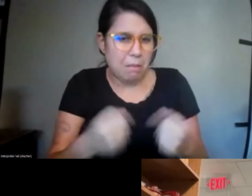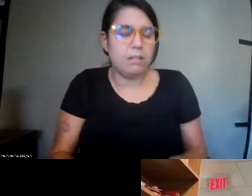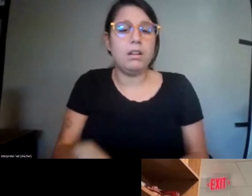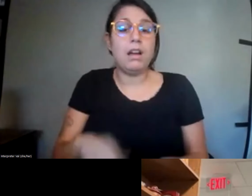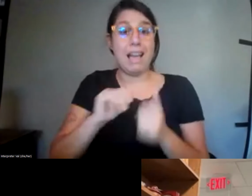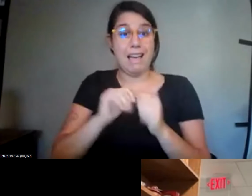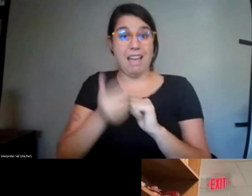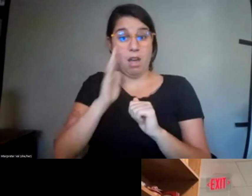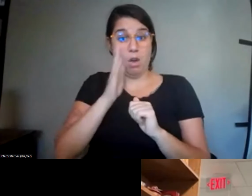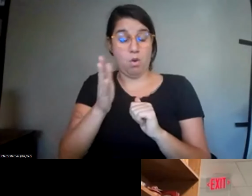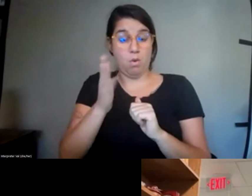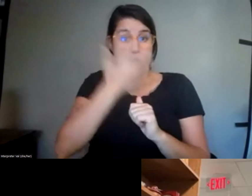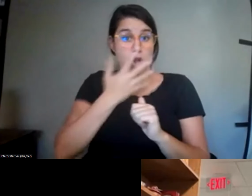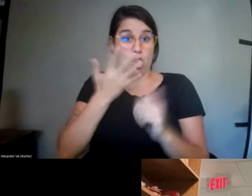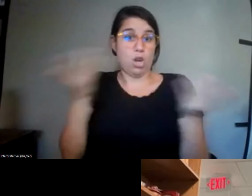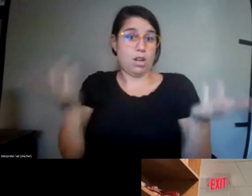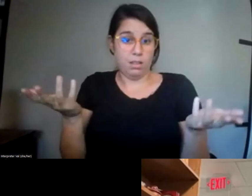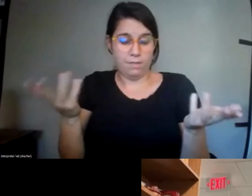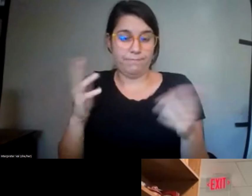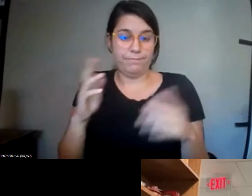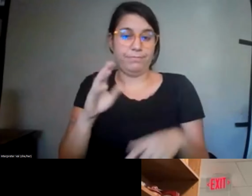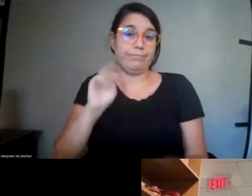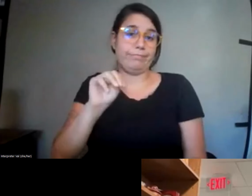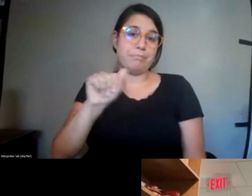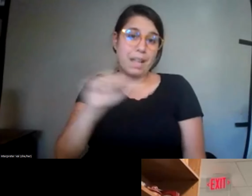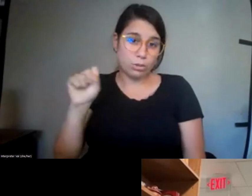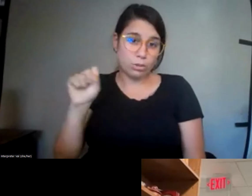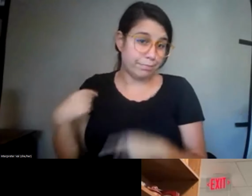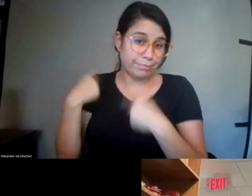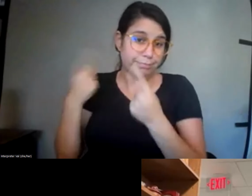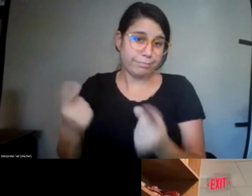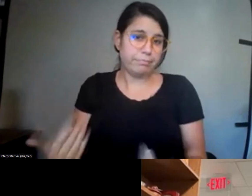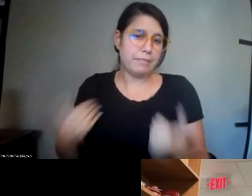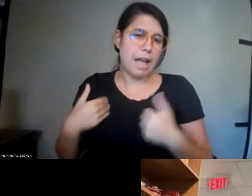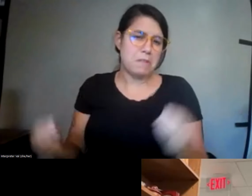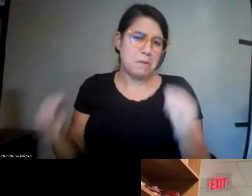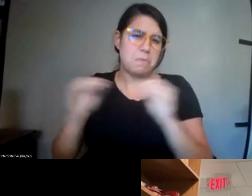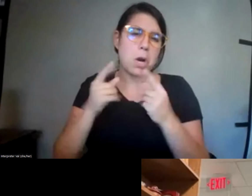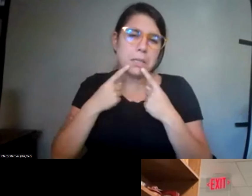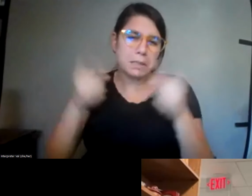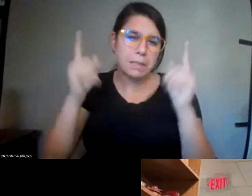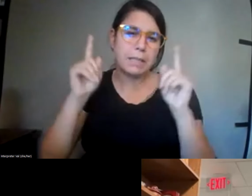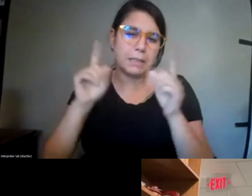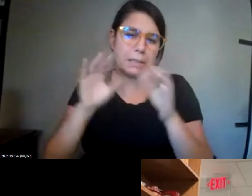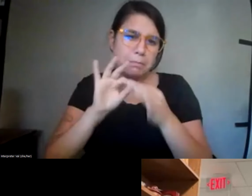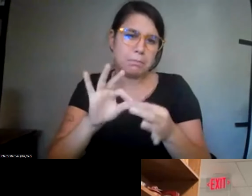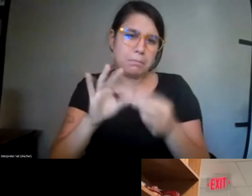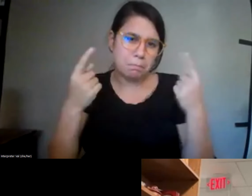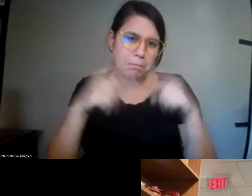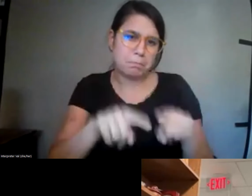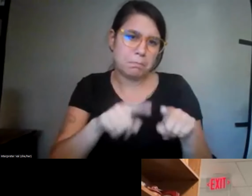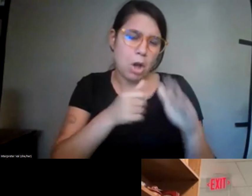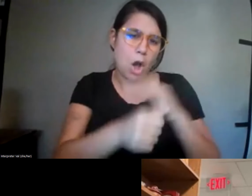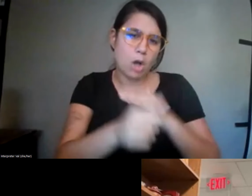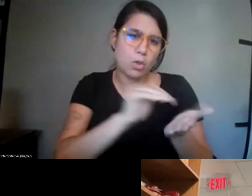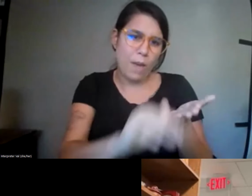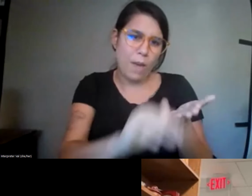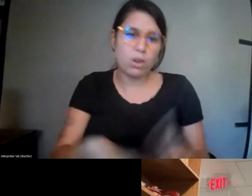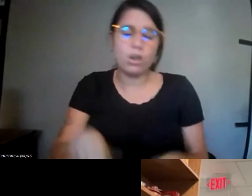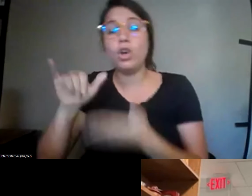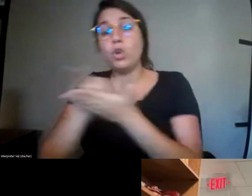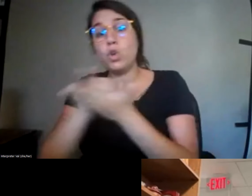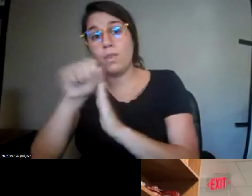turn out is what Massachusetts has had some more success at trying to line that underneath their waiver. New York State's looking at